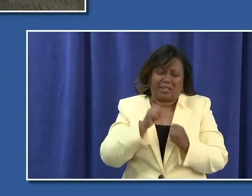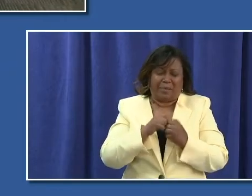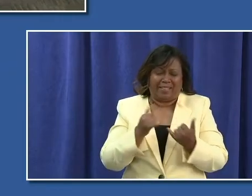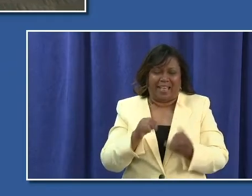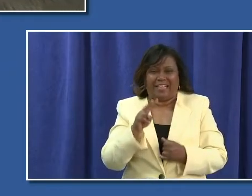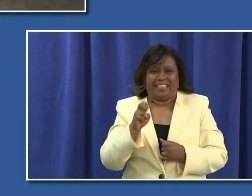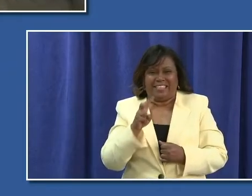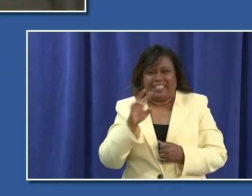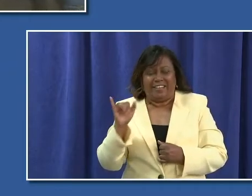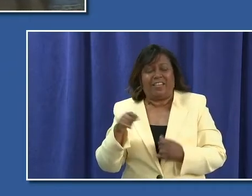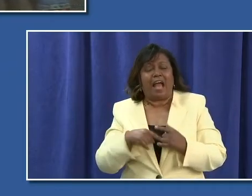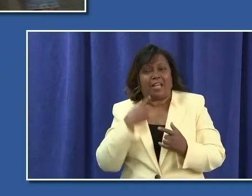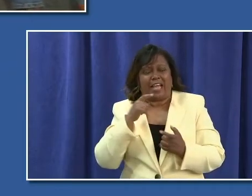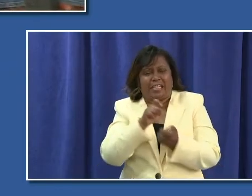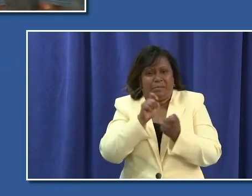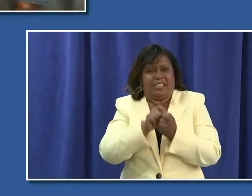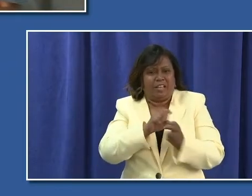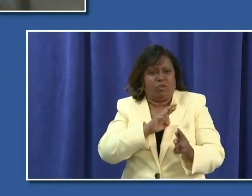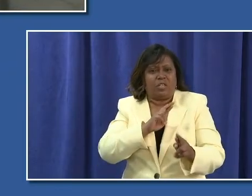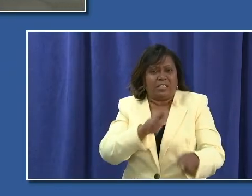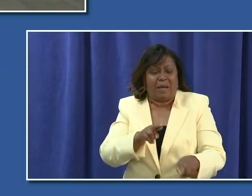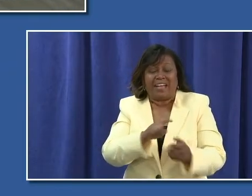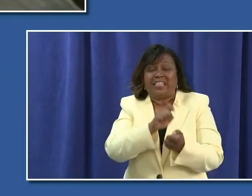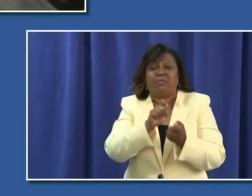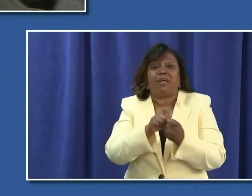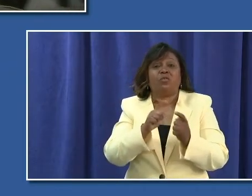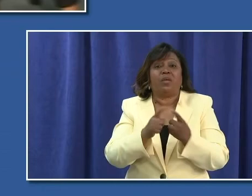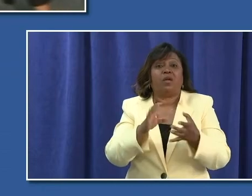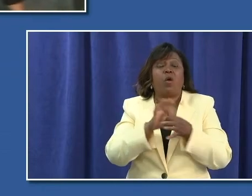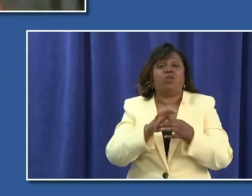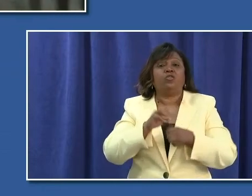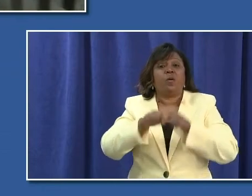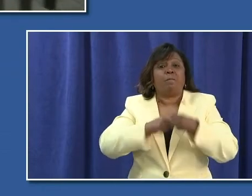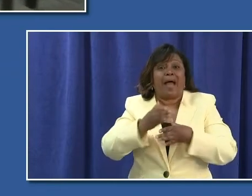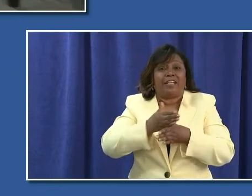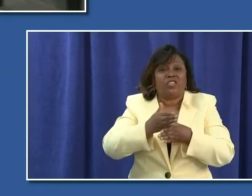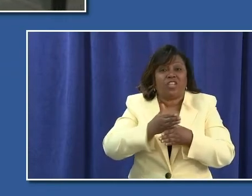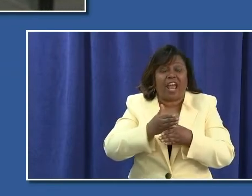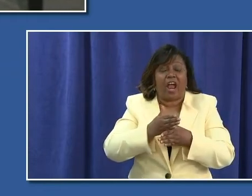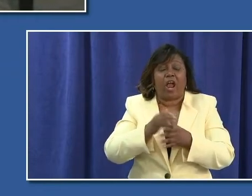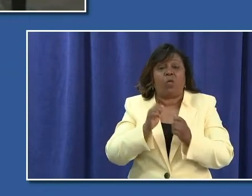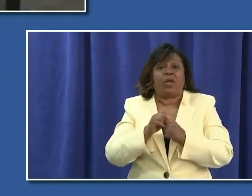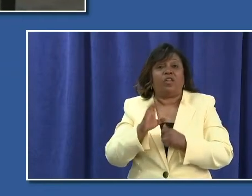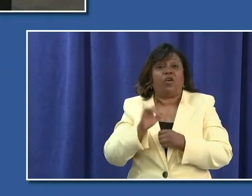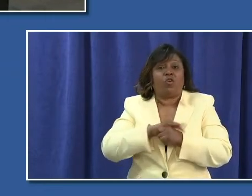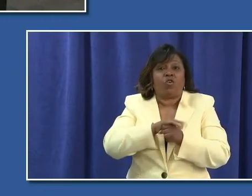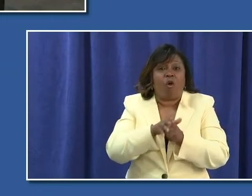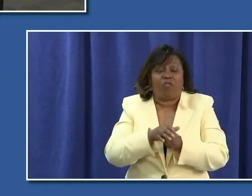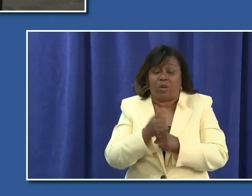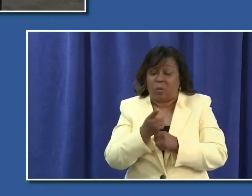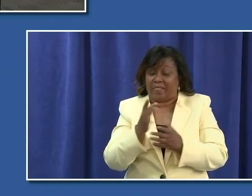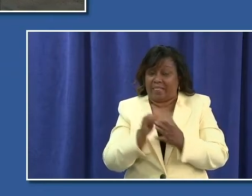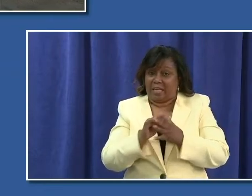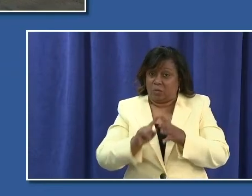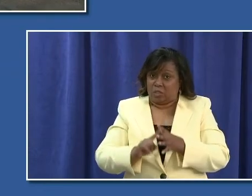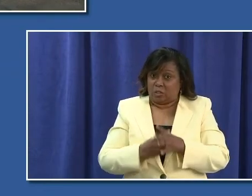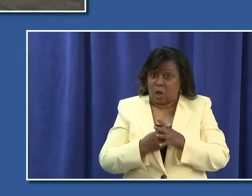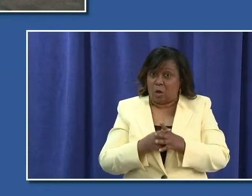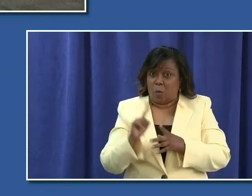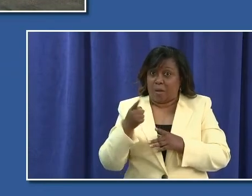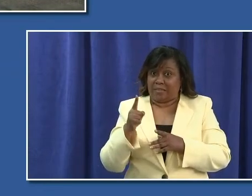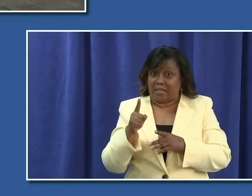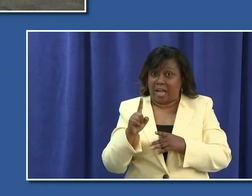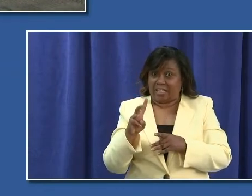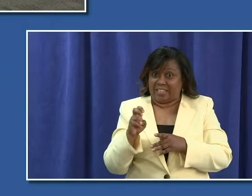Divvy. No, but I think we had a specific response, especially when it came to bike share with COVID. So one of the things we launched was a $1